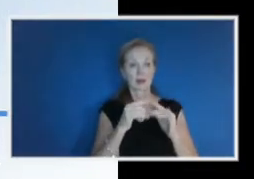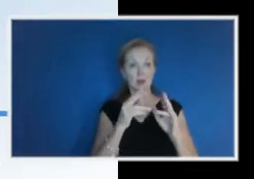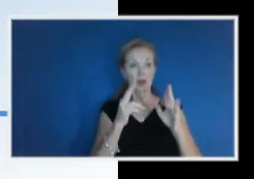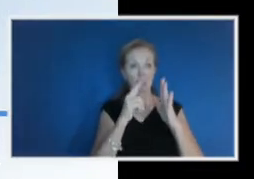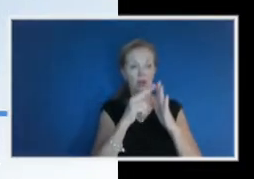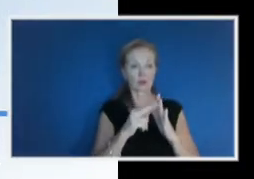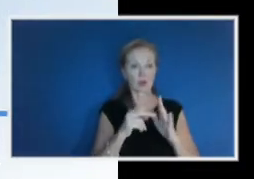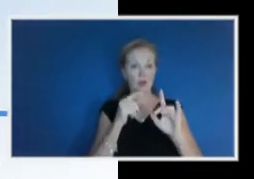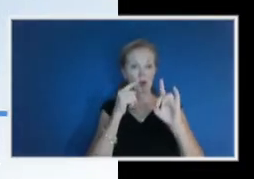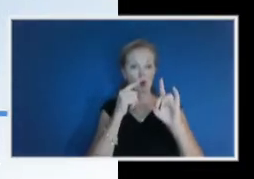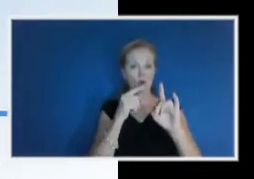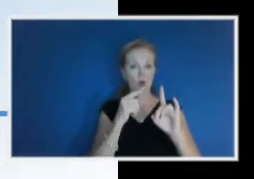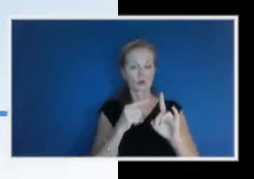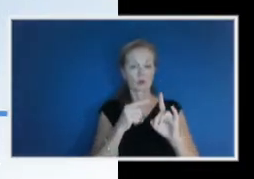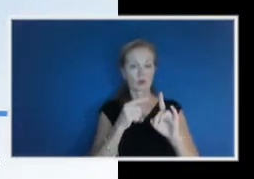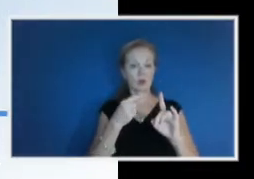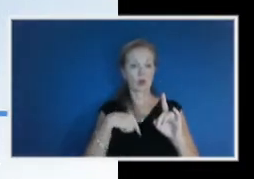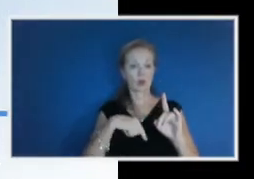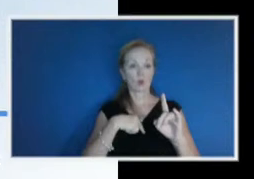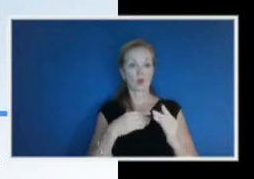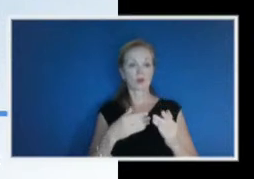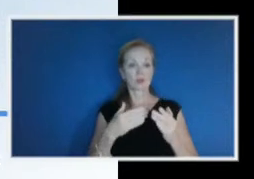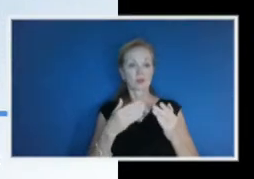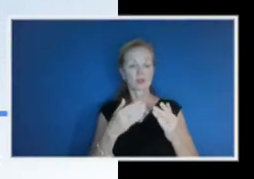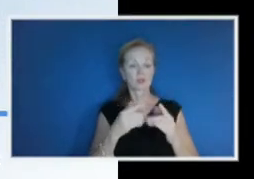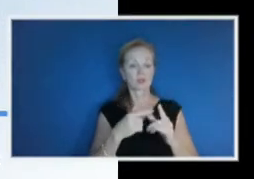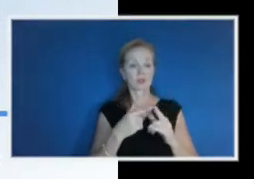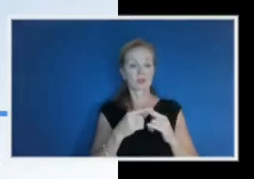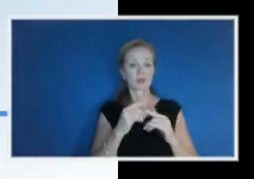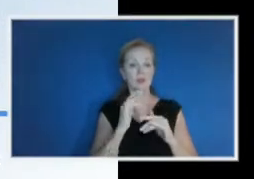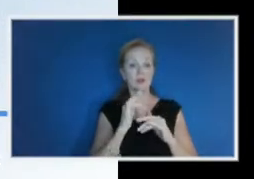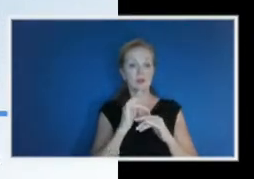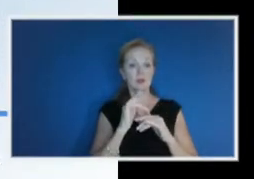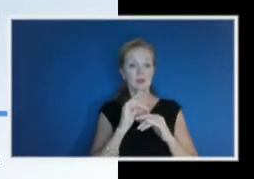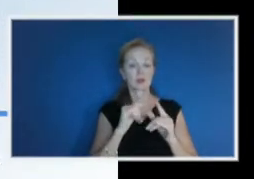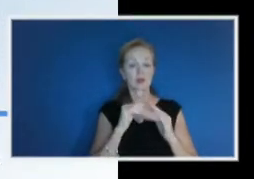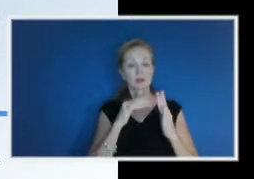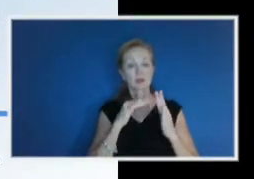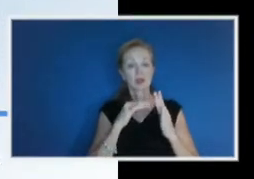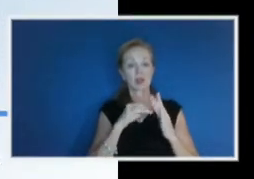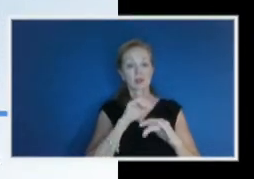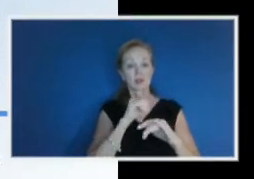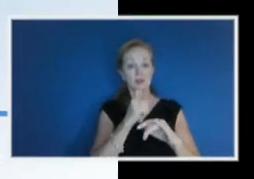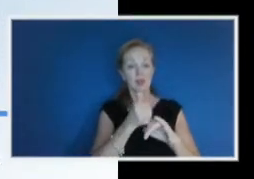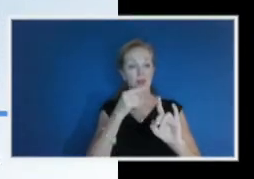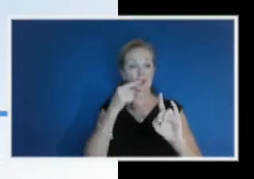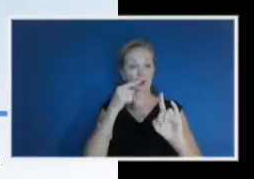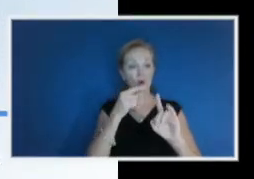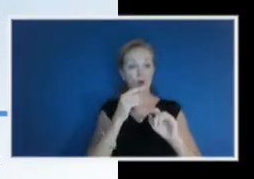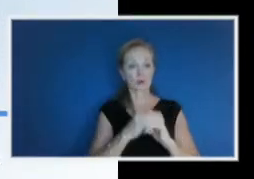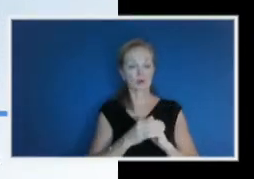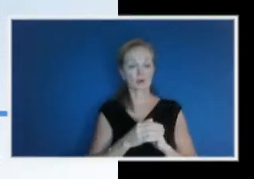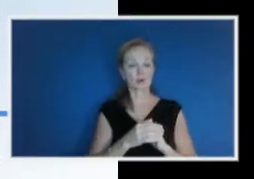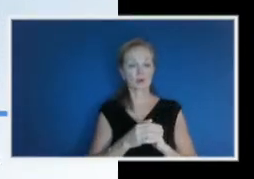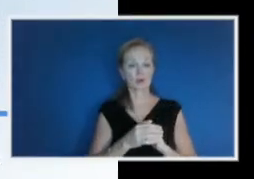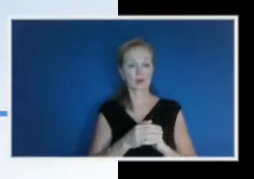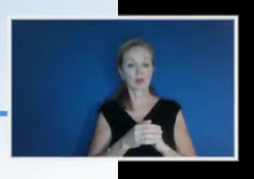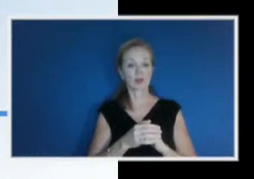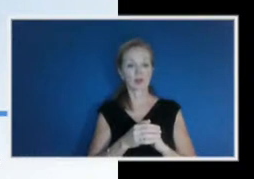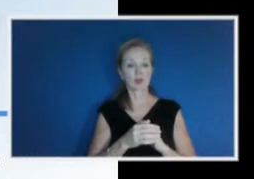goals. We're suggesting that you use the availability estimates in the study to set those goals.